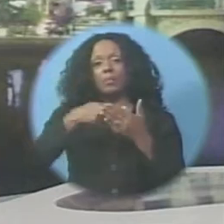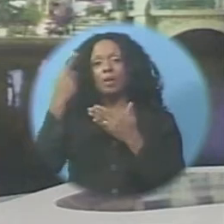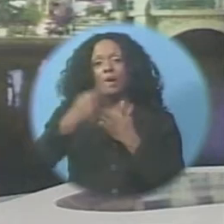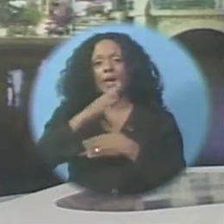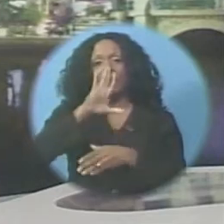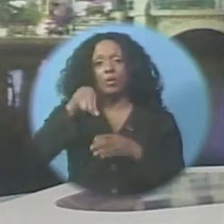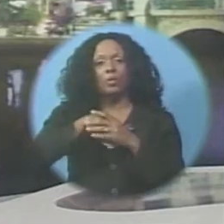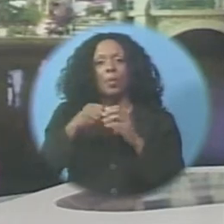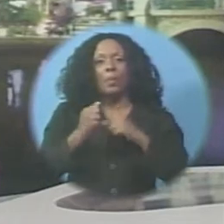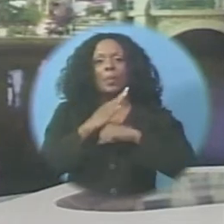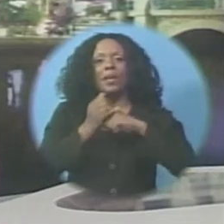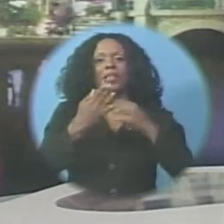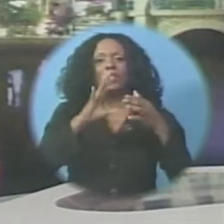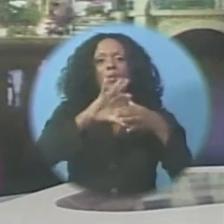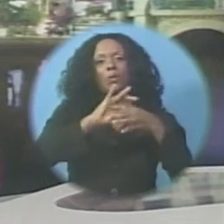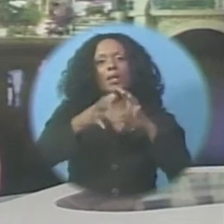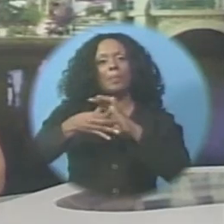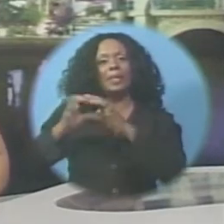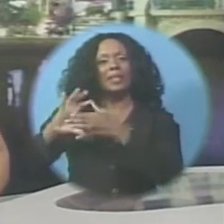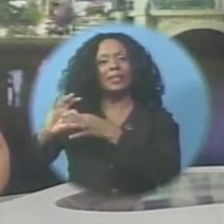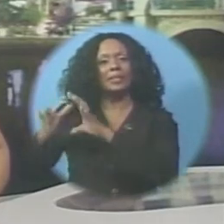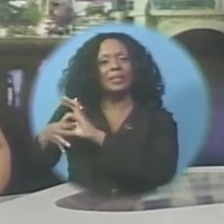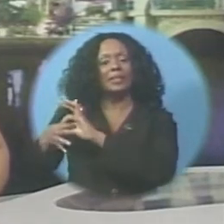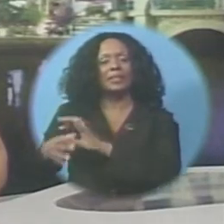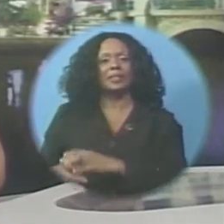includes Beach Olympics.